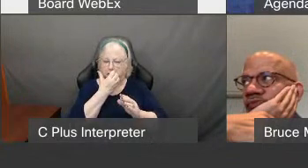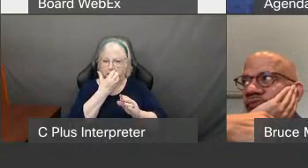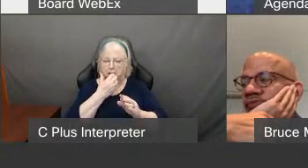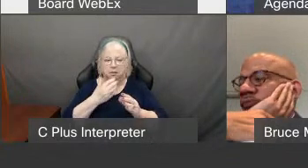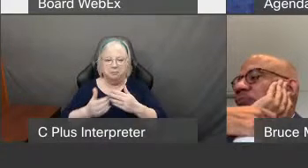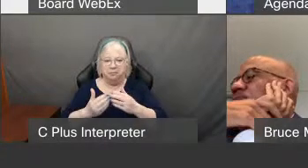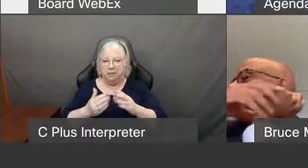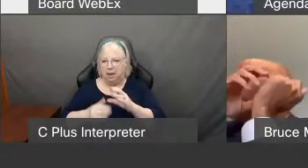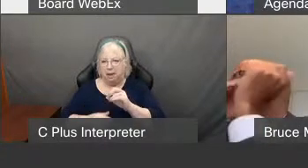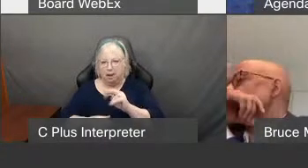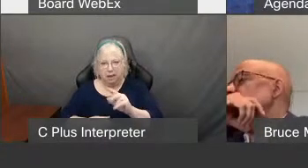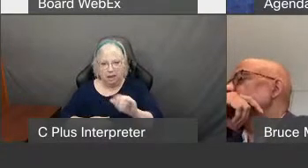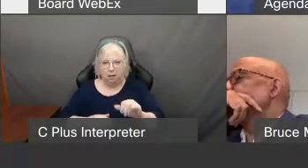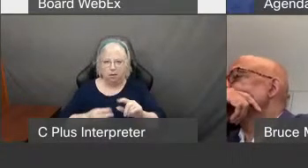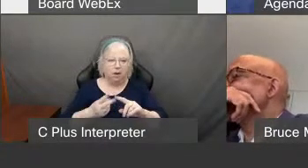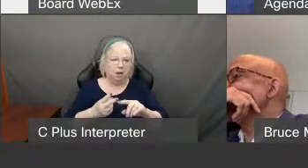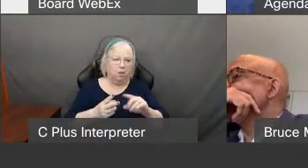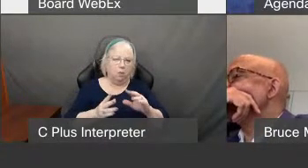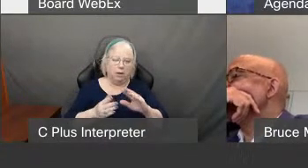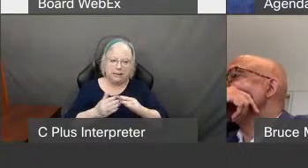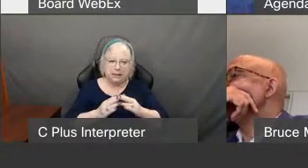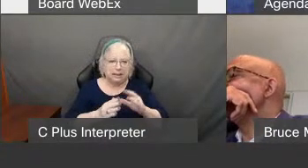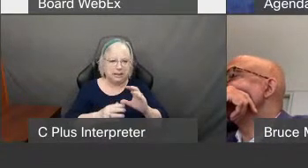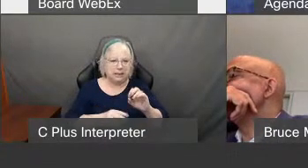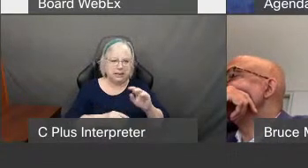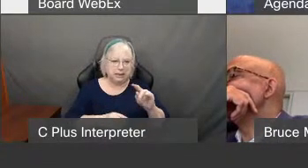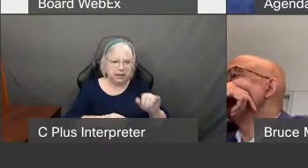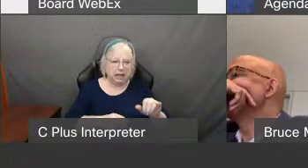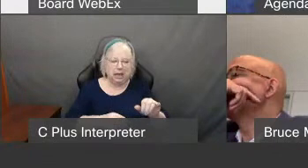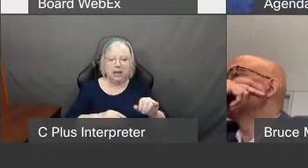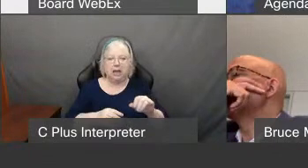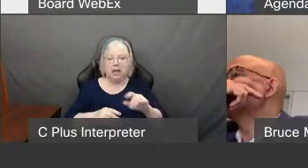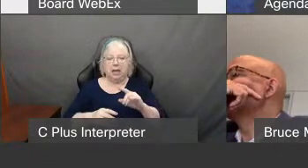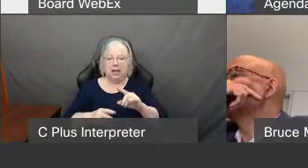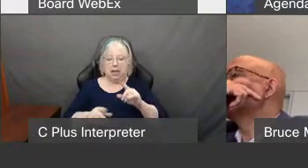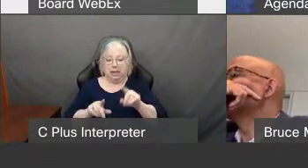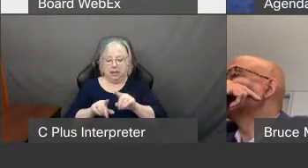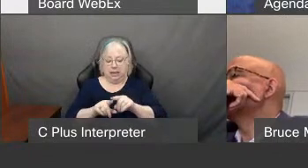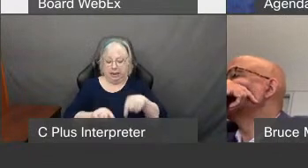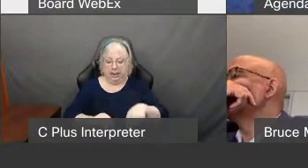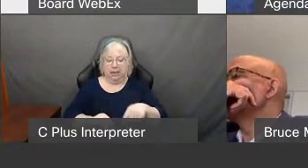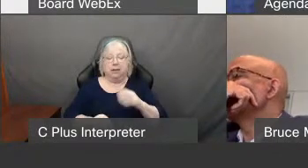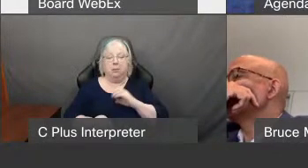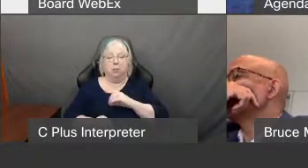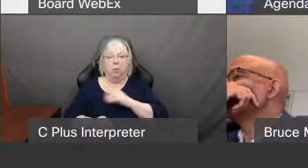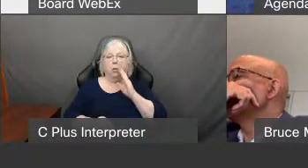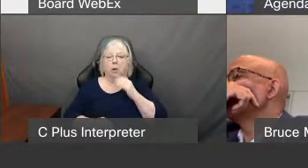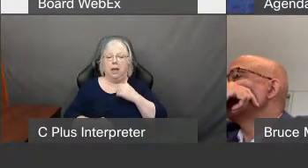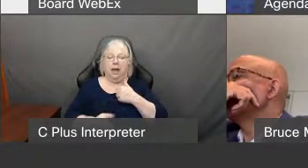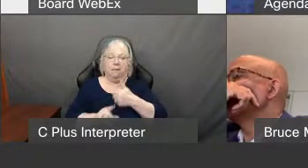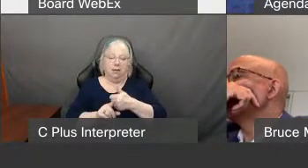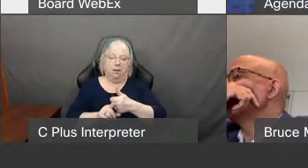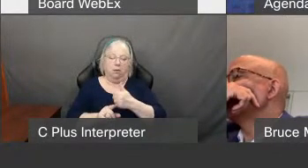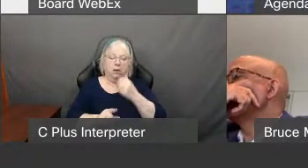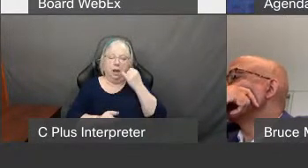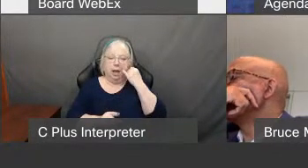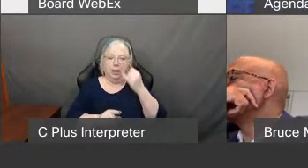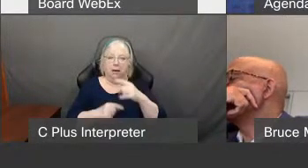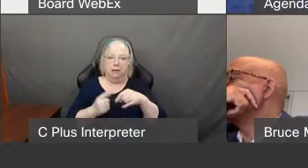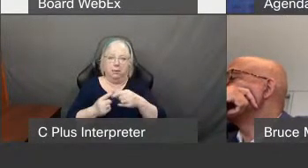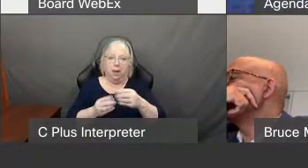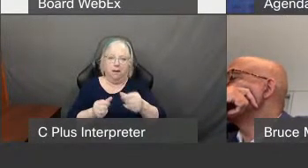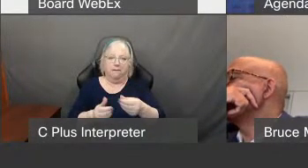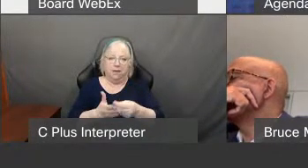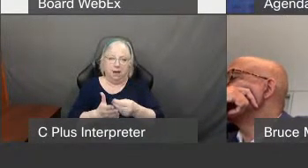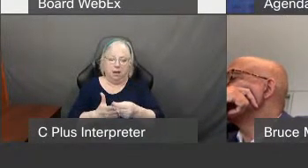whether it's county or respective cities, just like this board is going to have its own ideas on the funding,